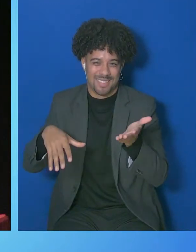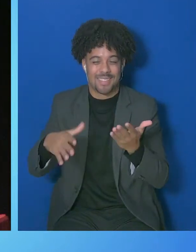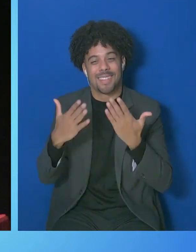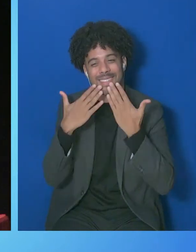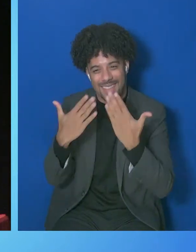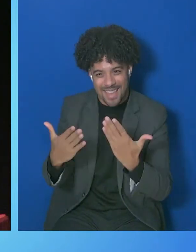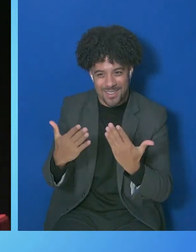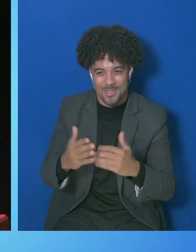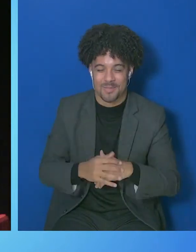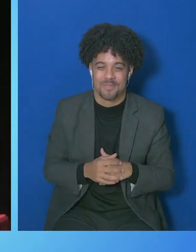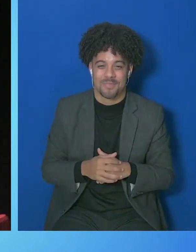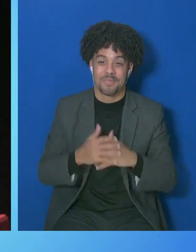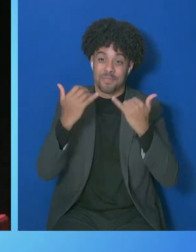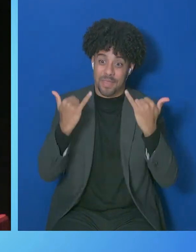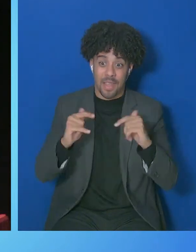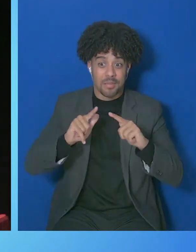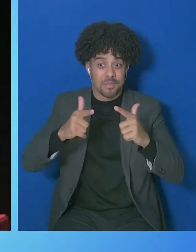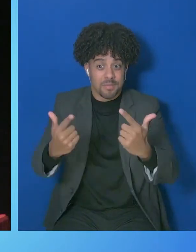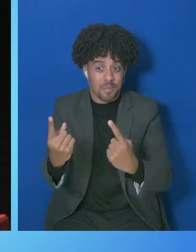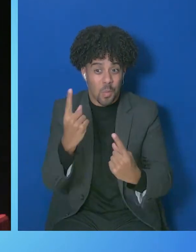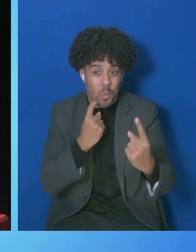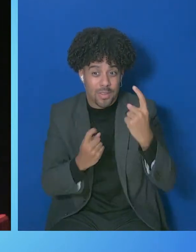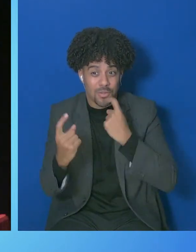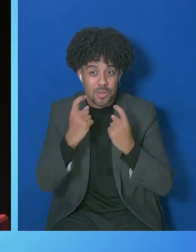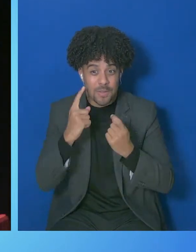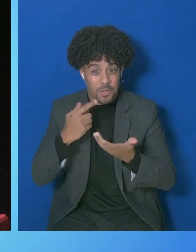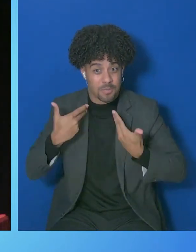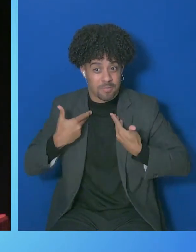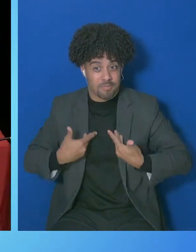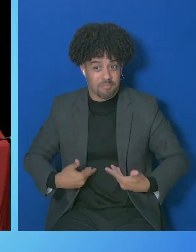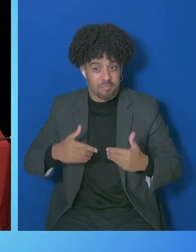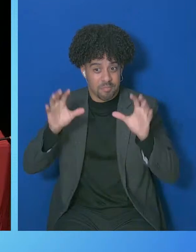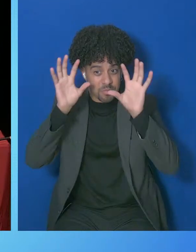I am ready to answer any questions you may have.